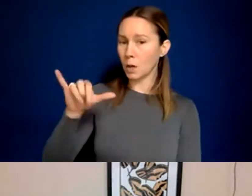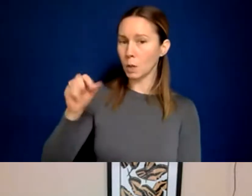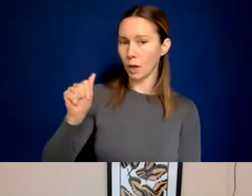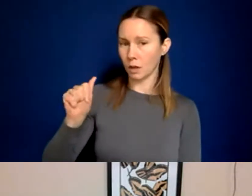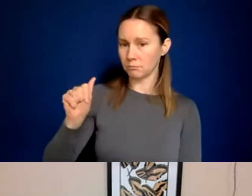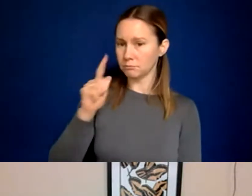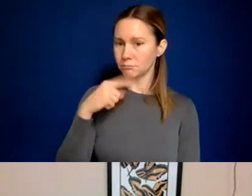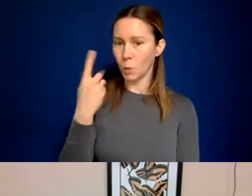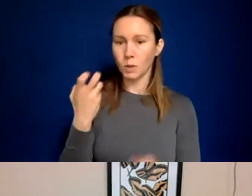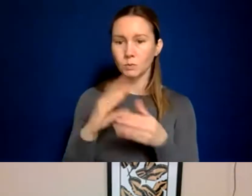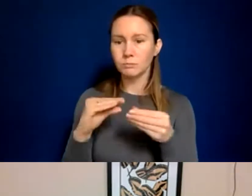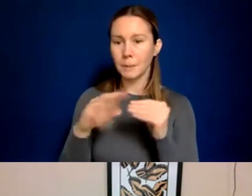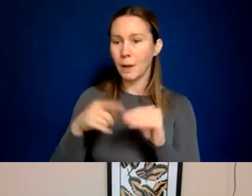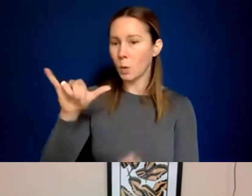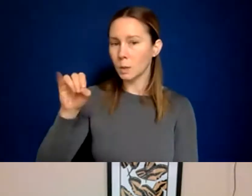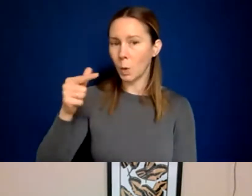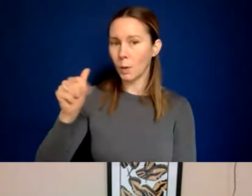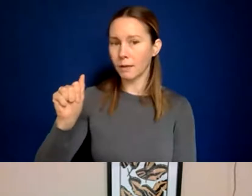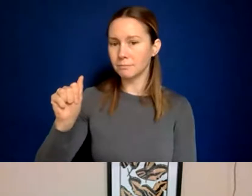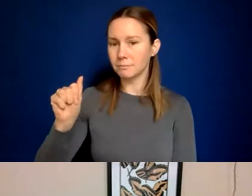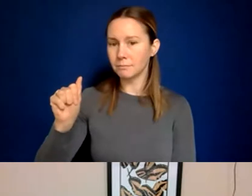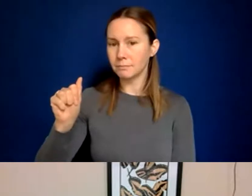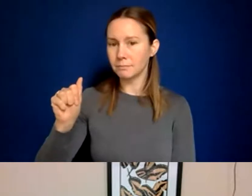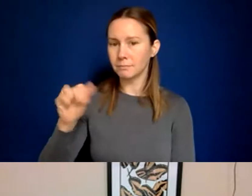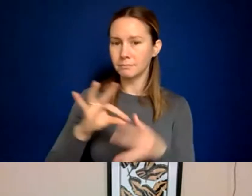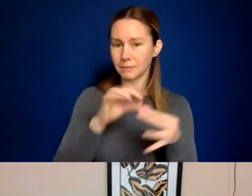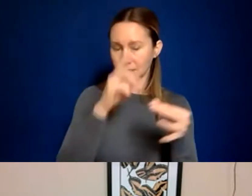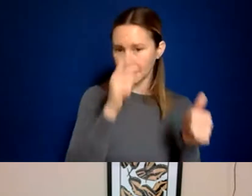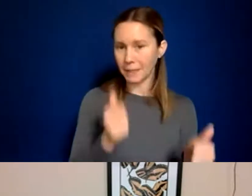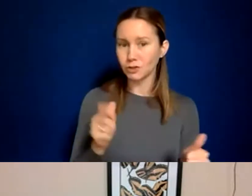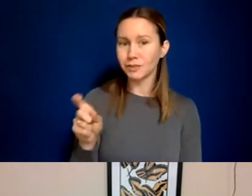like to speak about yoga and dementia?